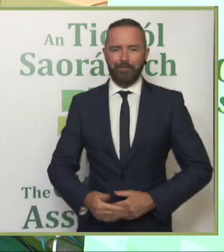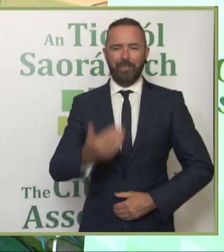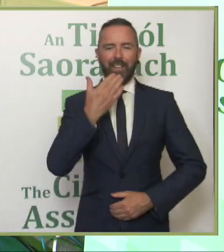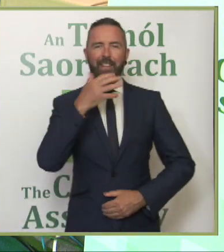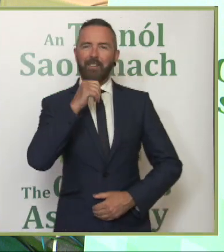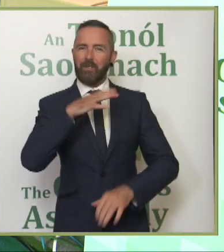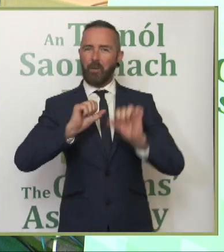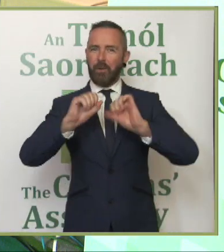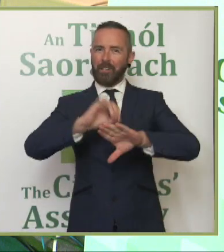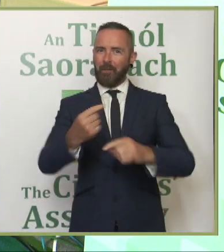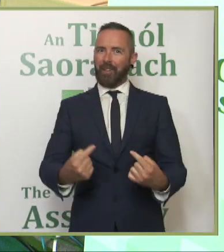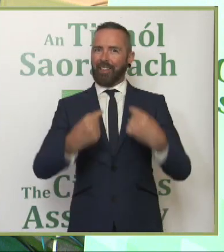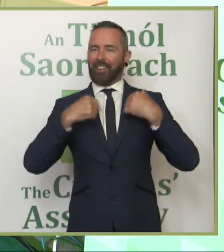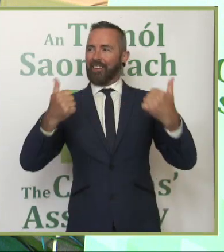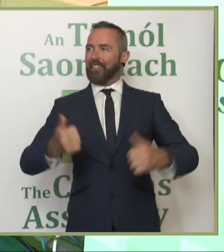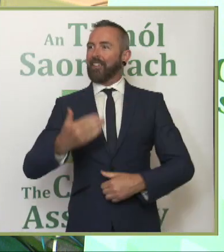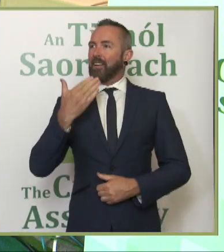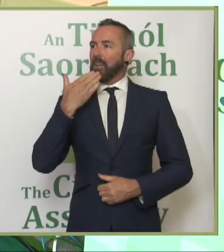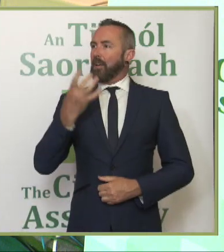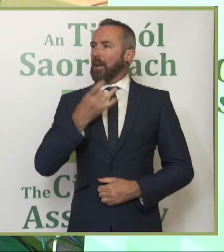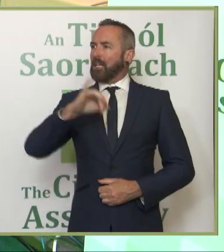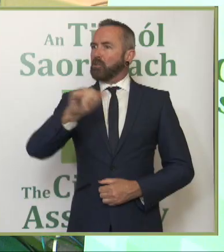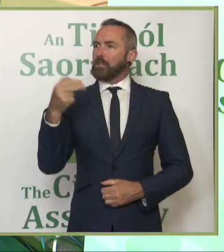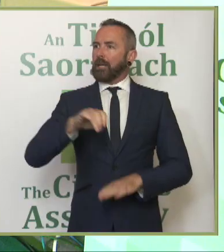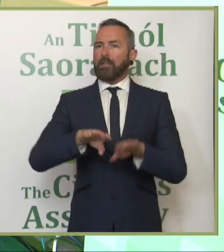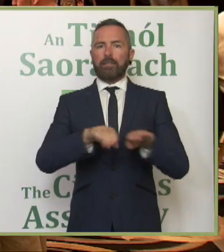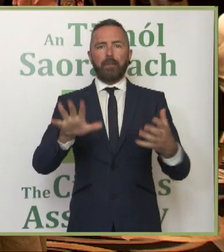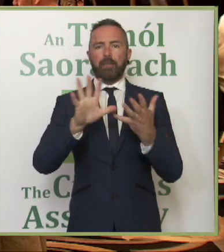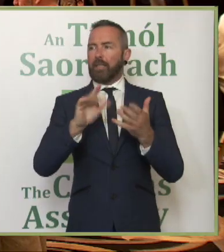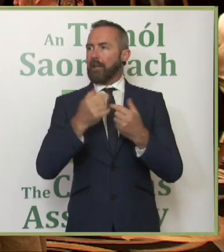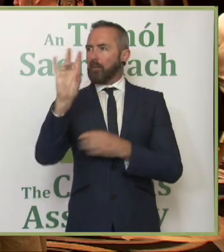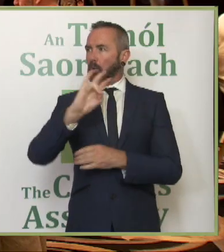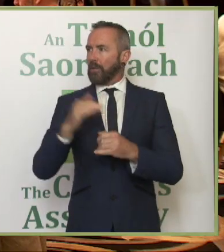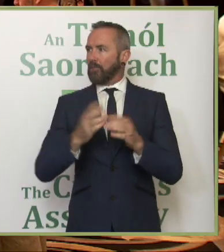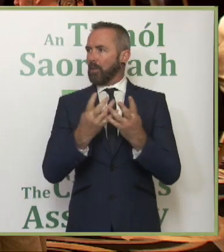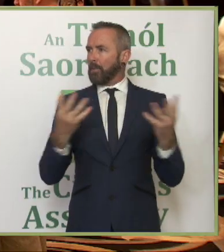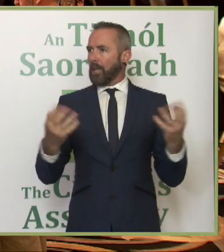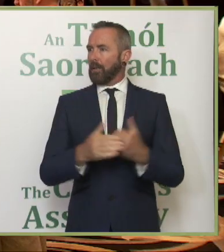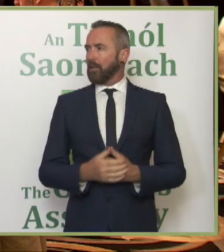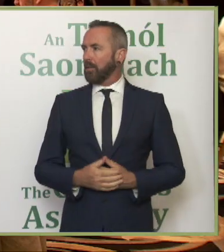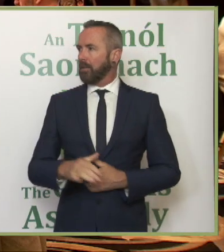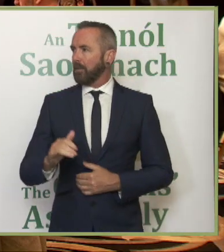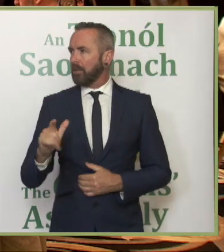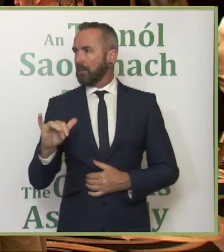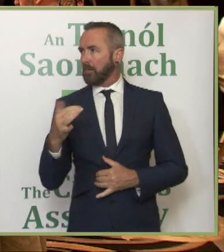Can I ask Jack on table 10, please, as a question, and just ask the panel to list because it might be for one or